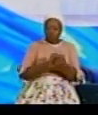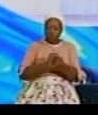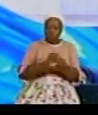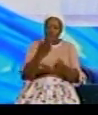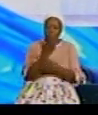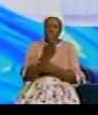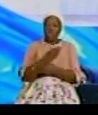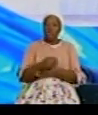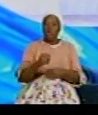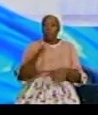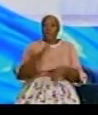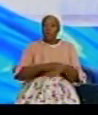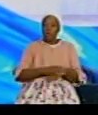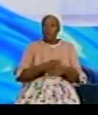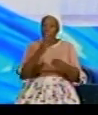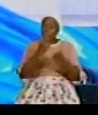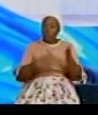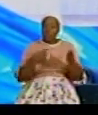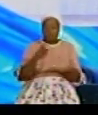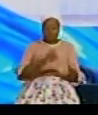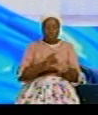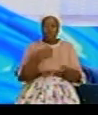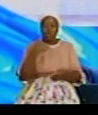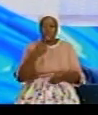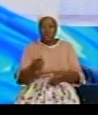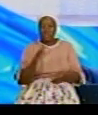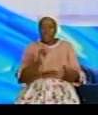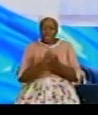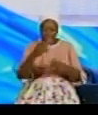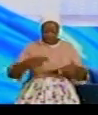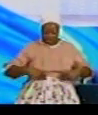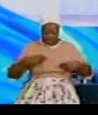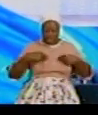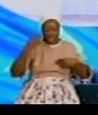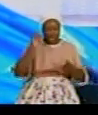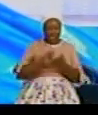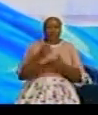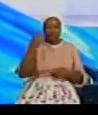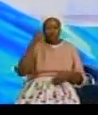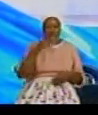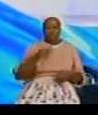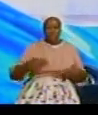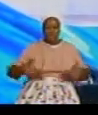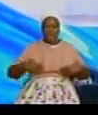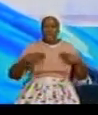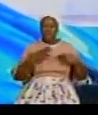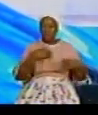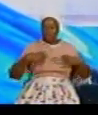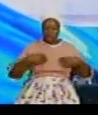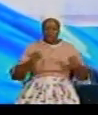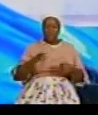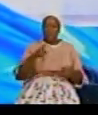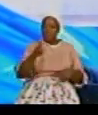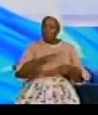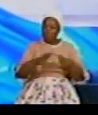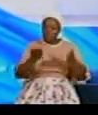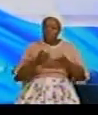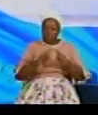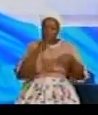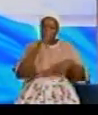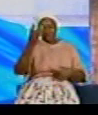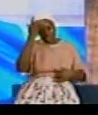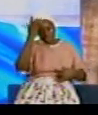of the doctors, that's for hygiene. That's for your health. You don't want to catch disease, and you don't